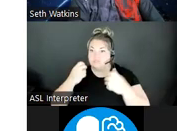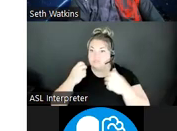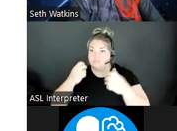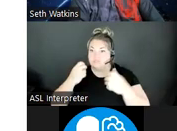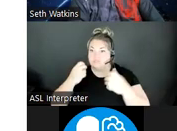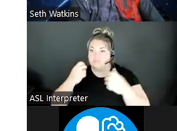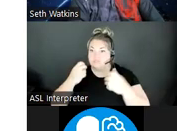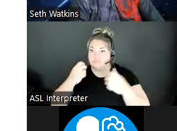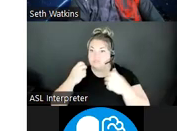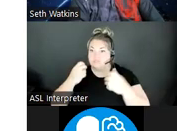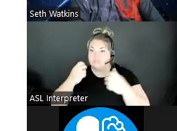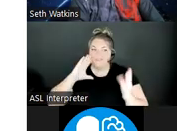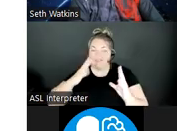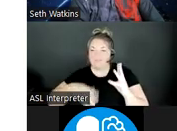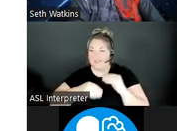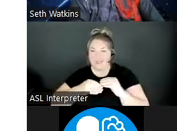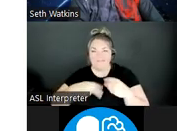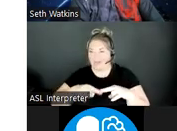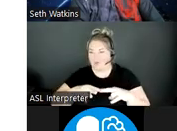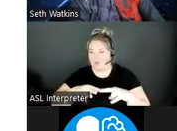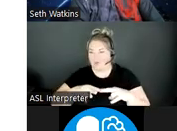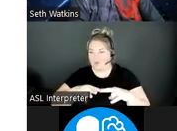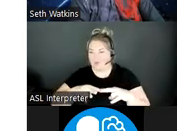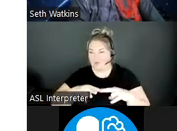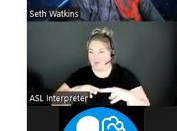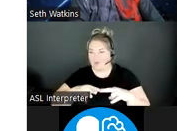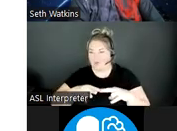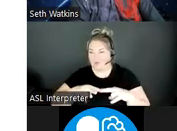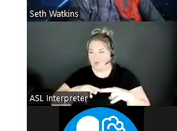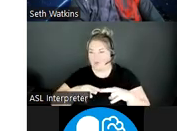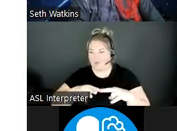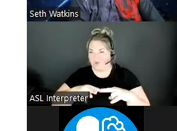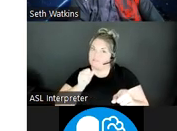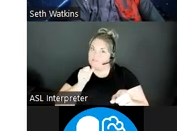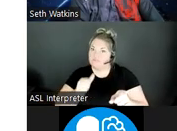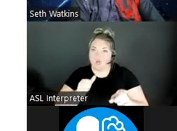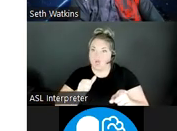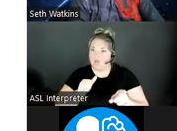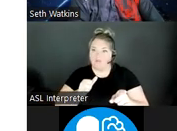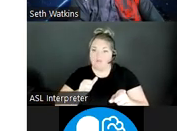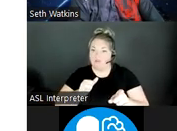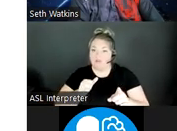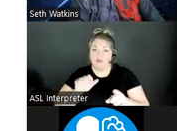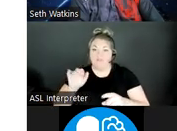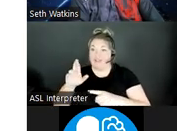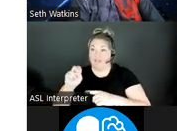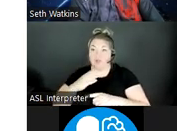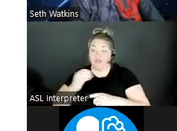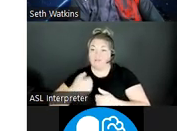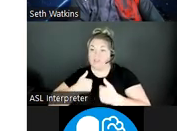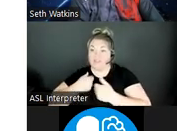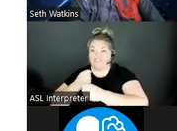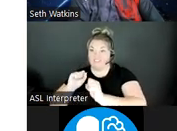seem to add any value. Now, I want to be clear that this is not fire and life safety code type things. This is